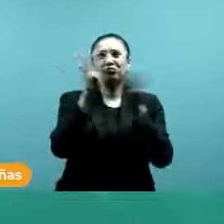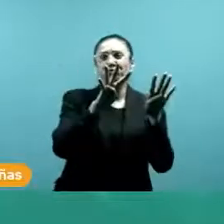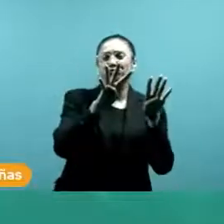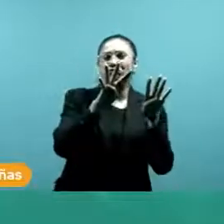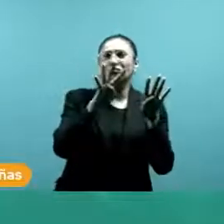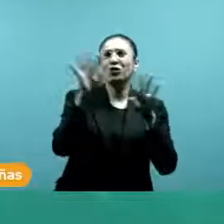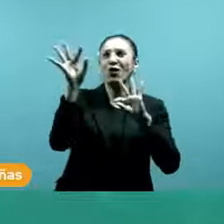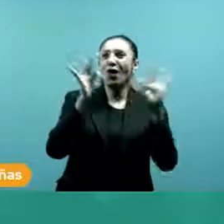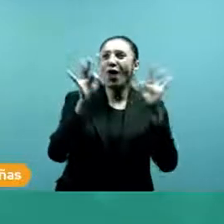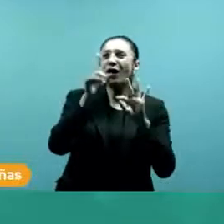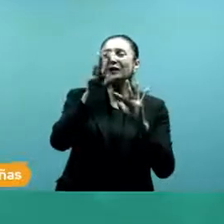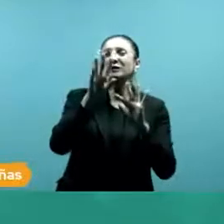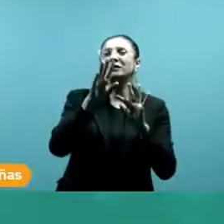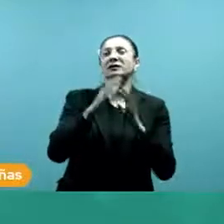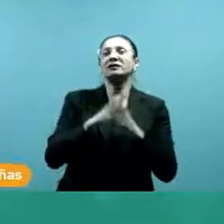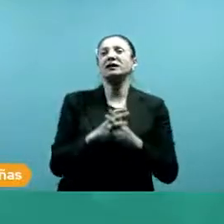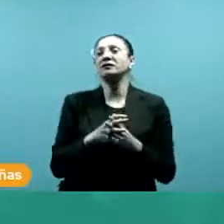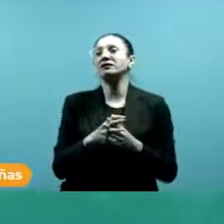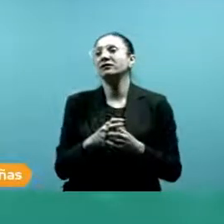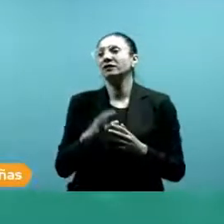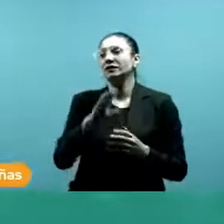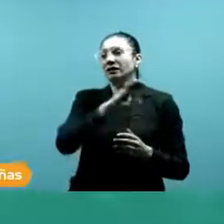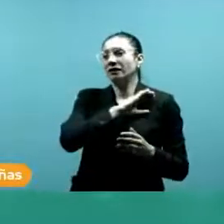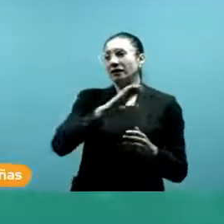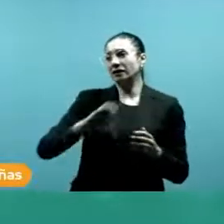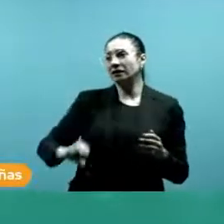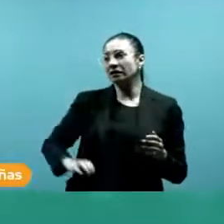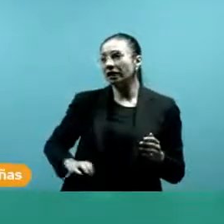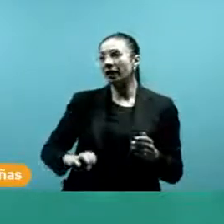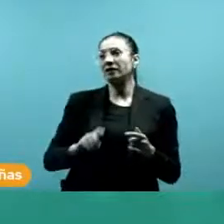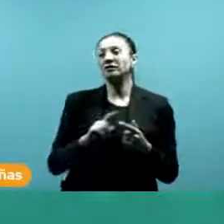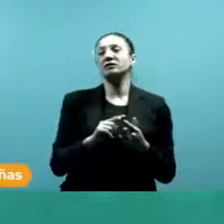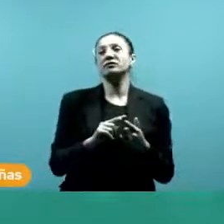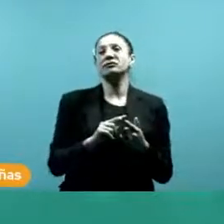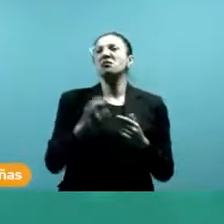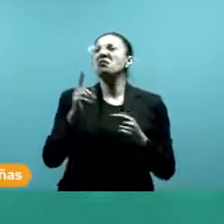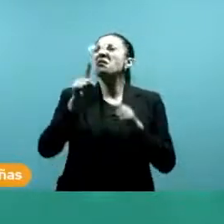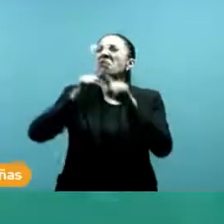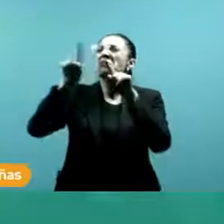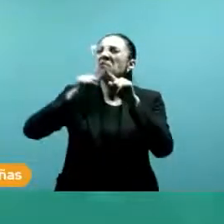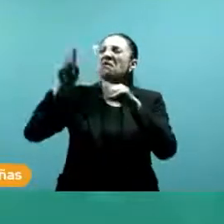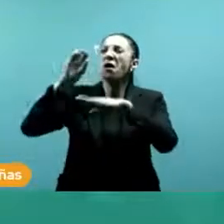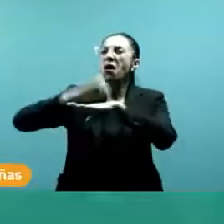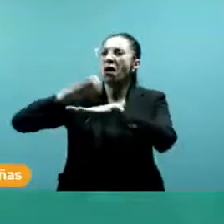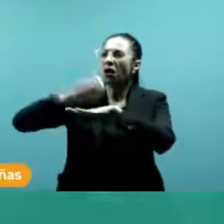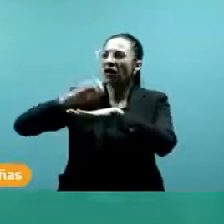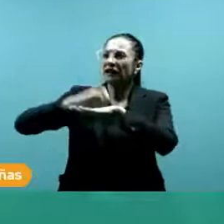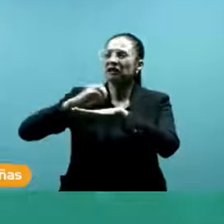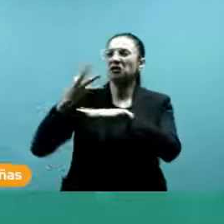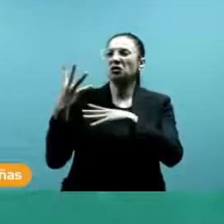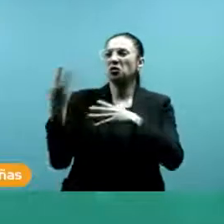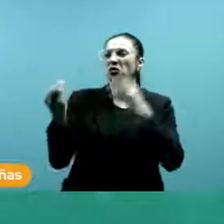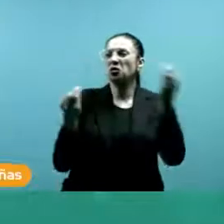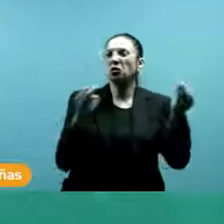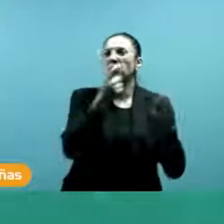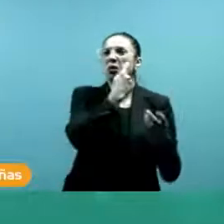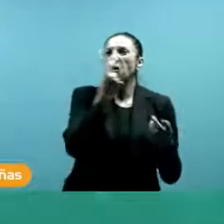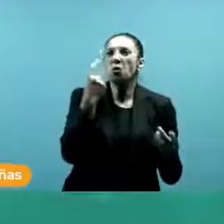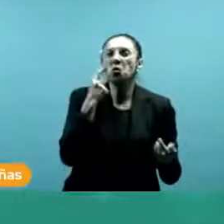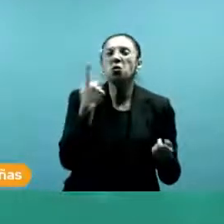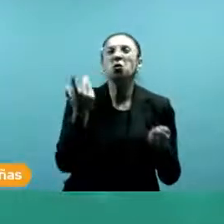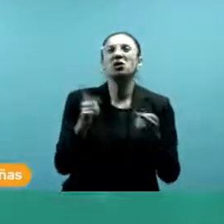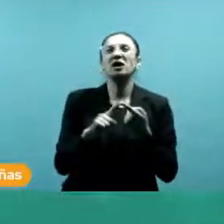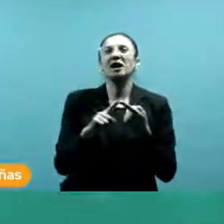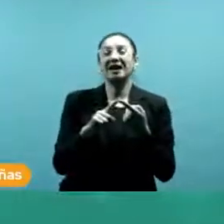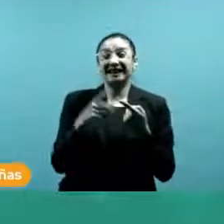different events organized by the Jewish people. And we, as the memorial, our mission is to preserve